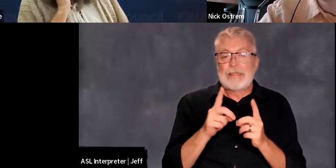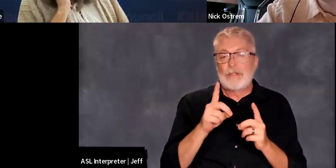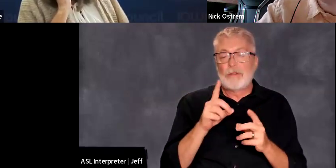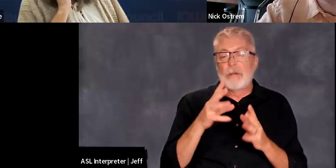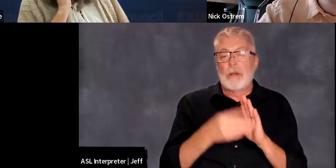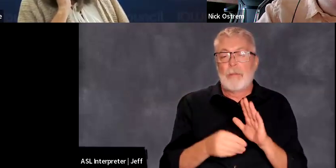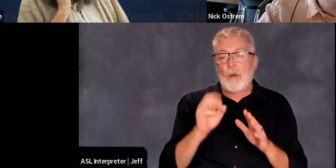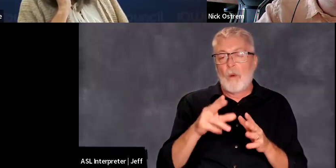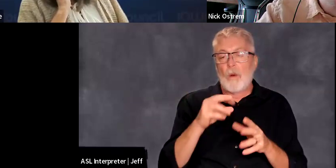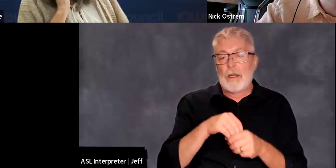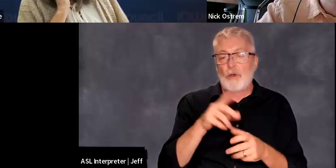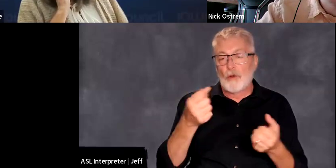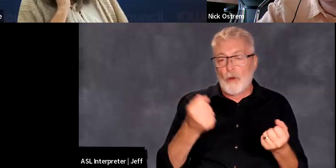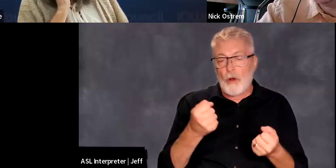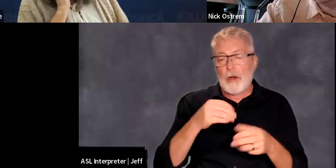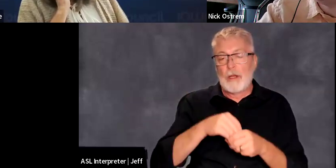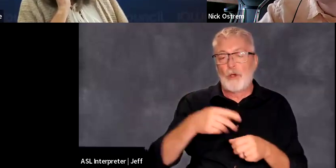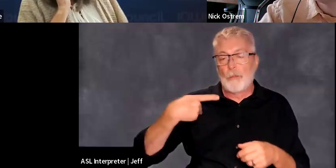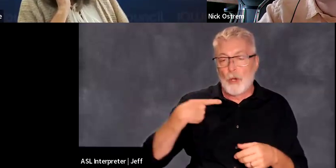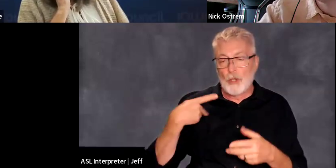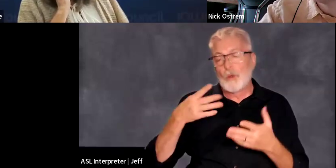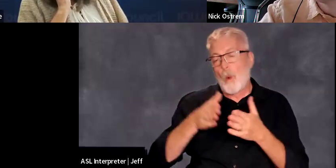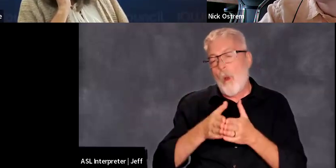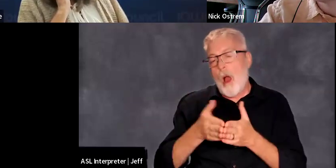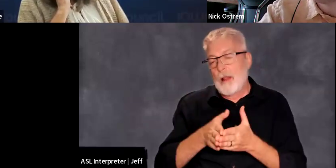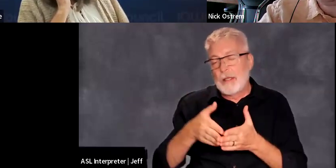it in places like in your car, in your purse, or in your wallet.